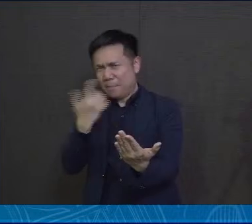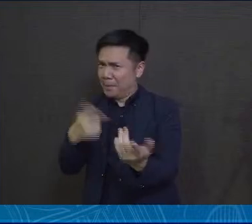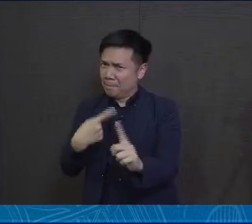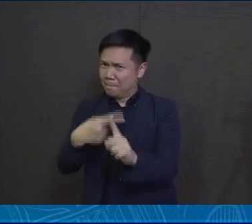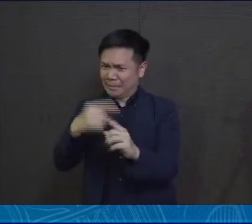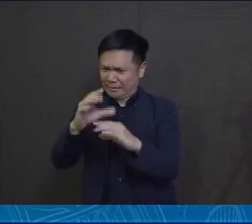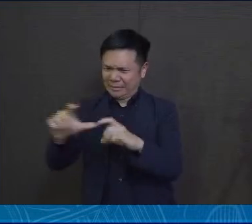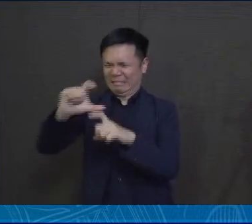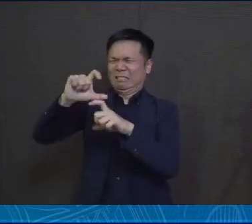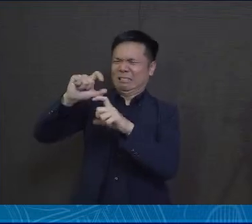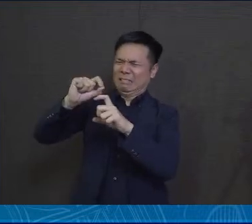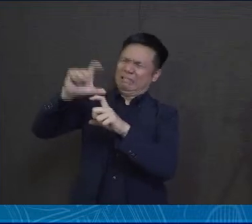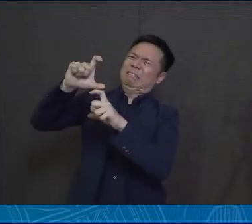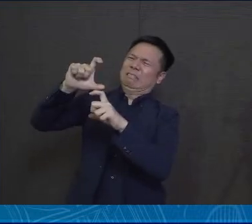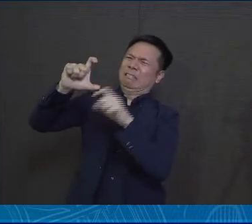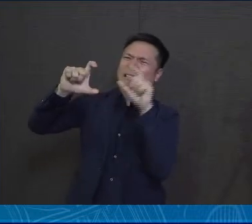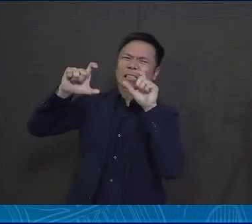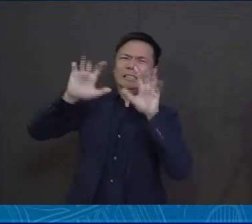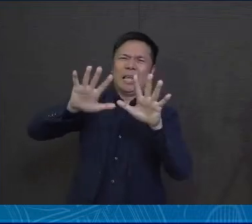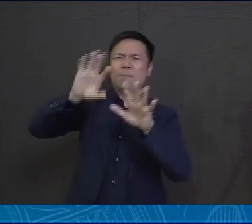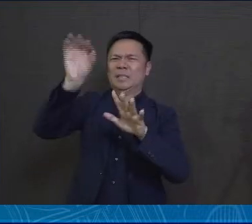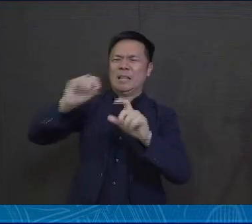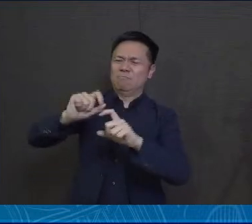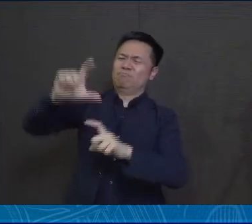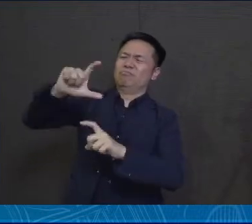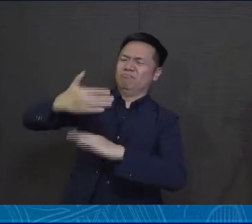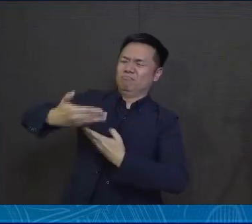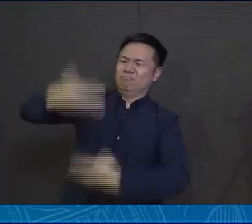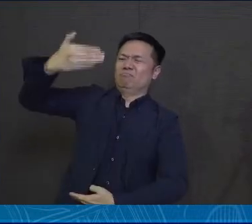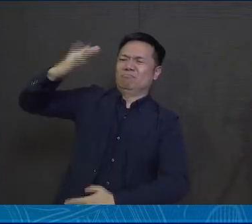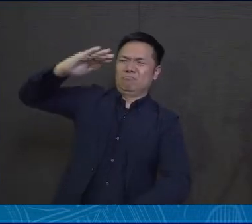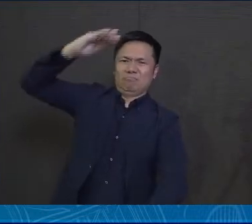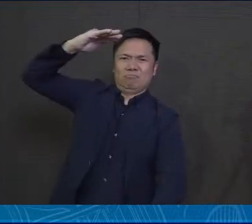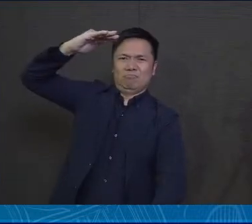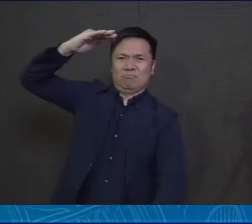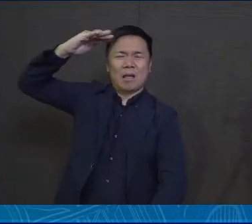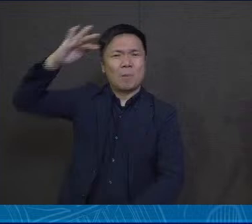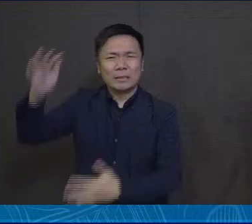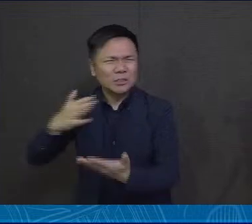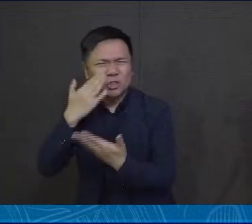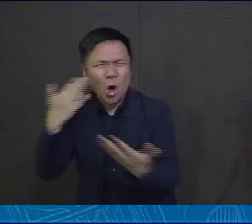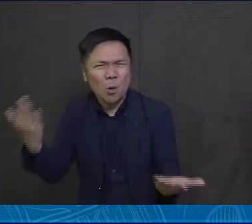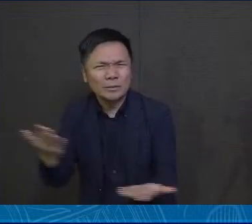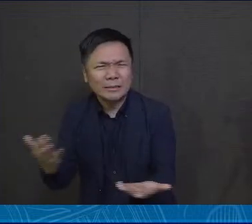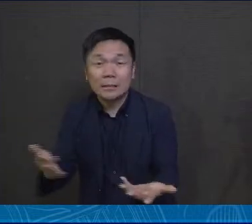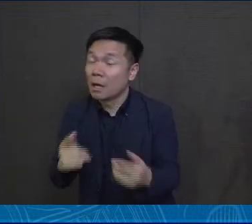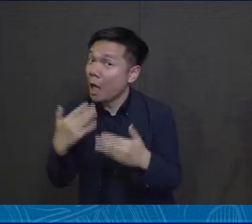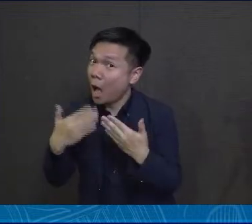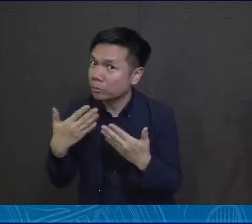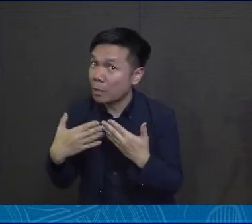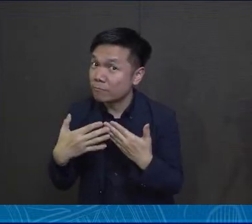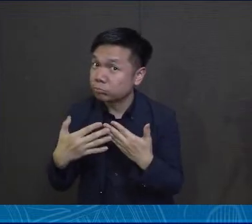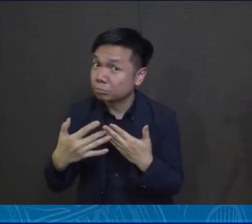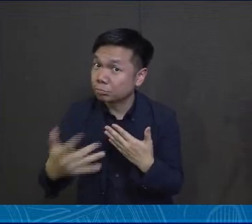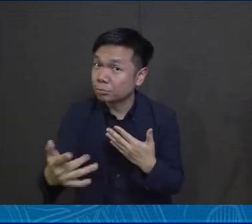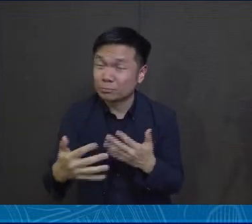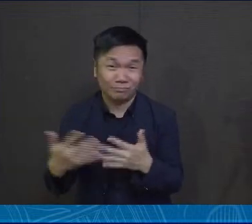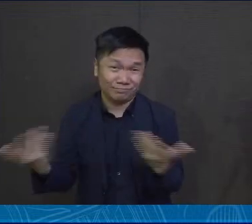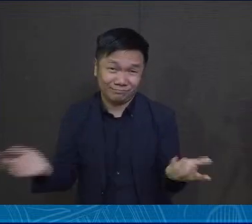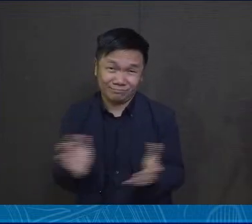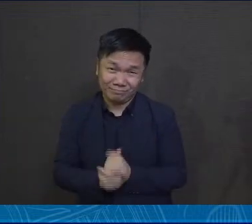or something? And what is your guidance on that? For me to be building something which is going to last with